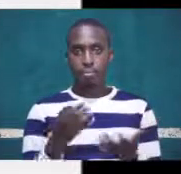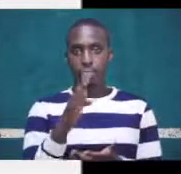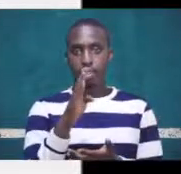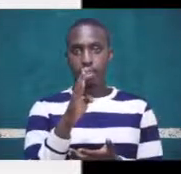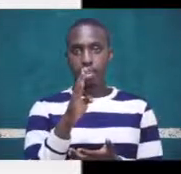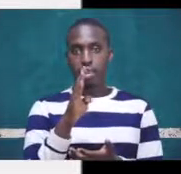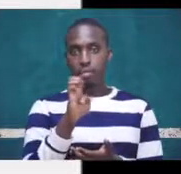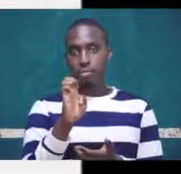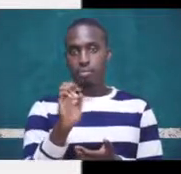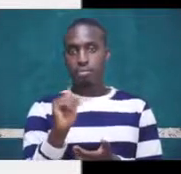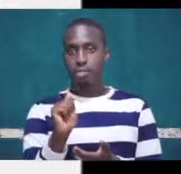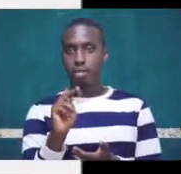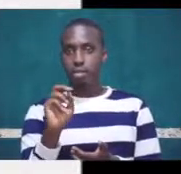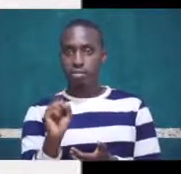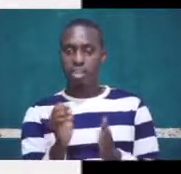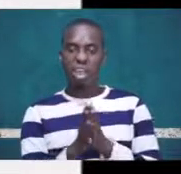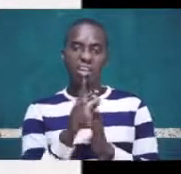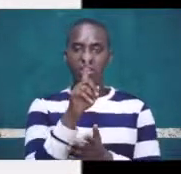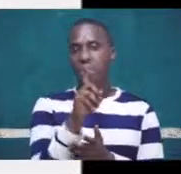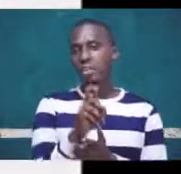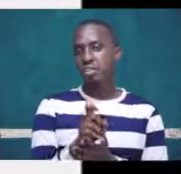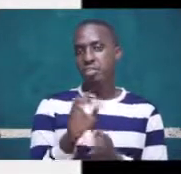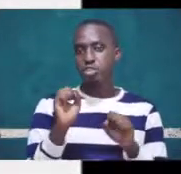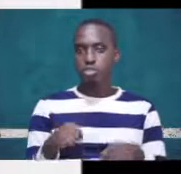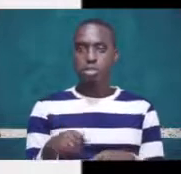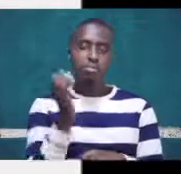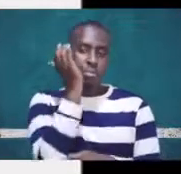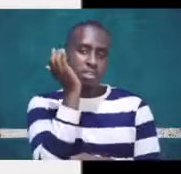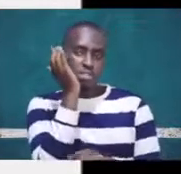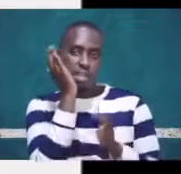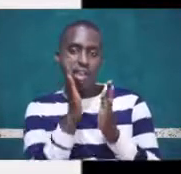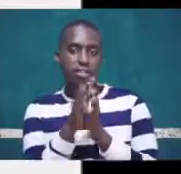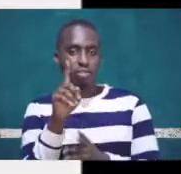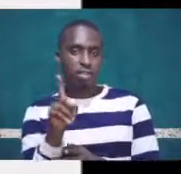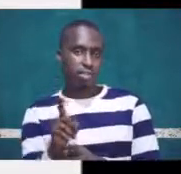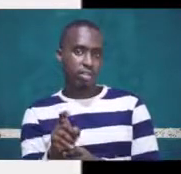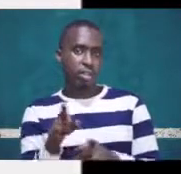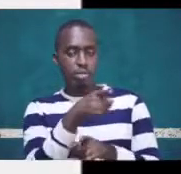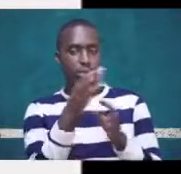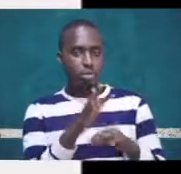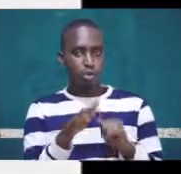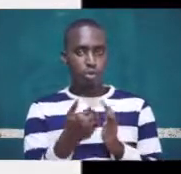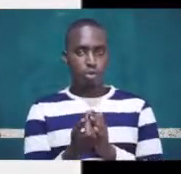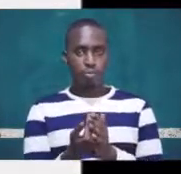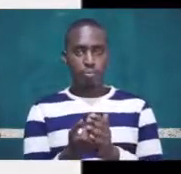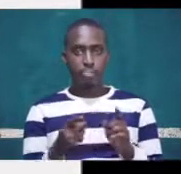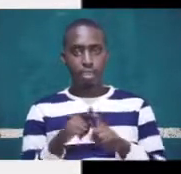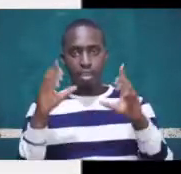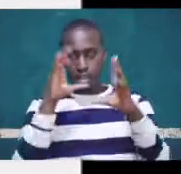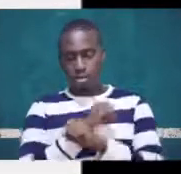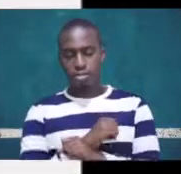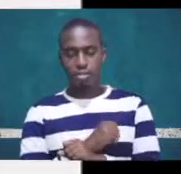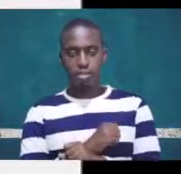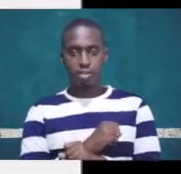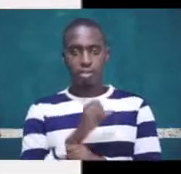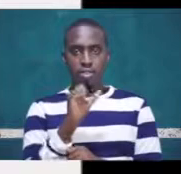beans. Even rice, we may put it under Giffen goods. So these Giffen goods lack what you call close